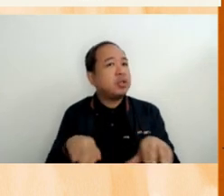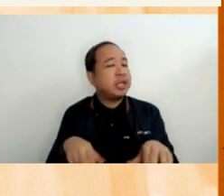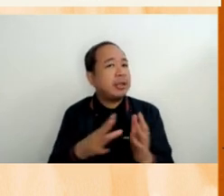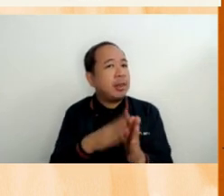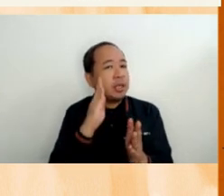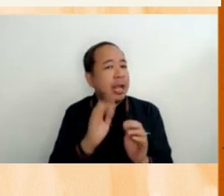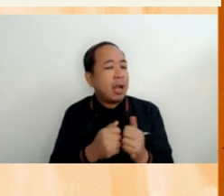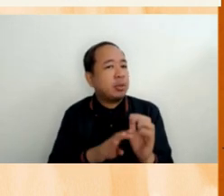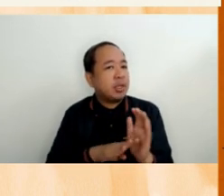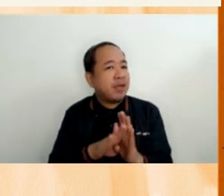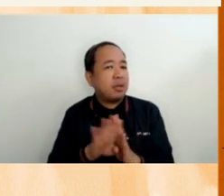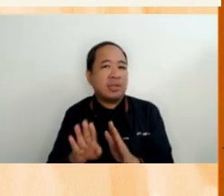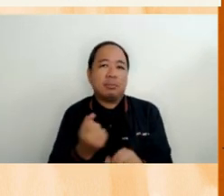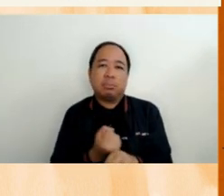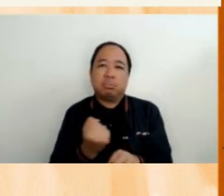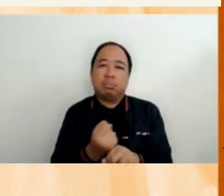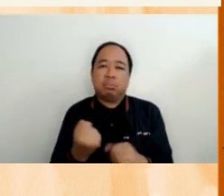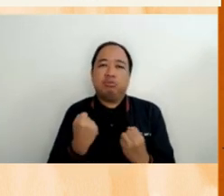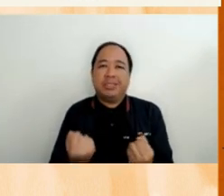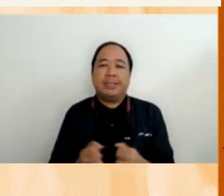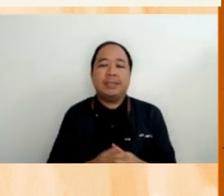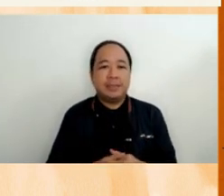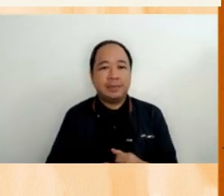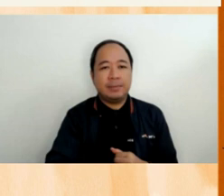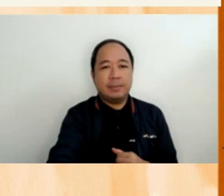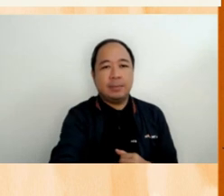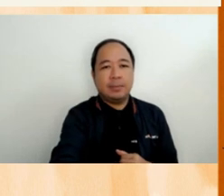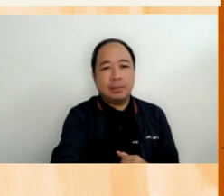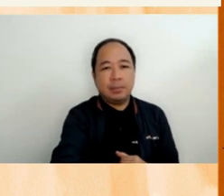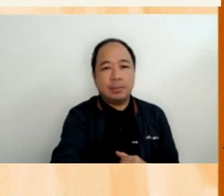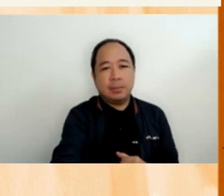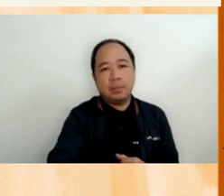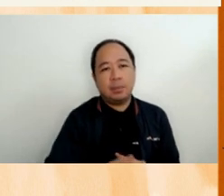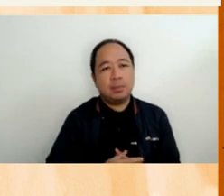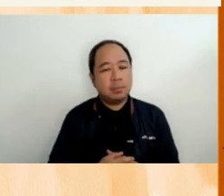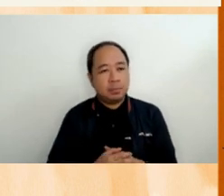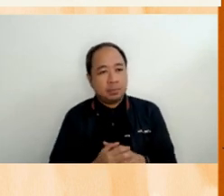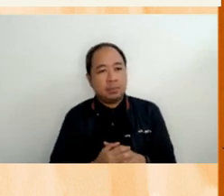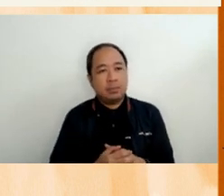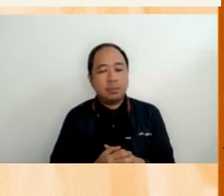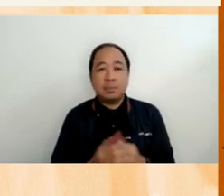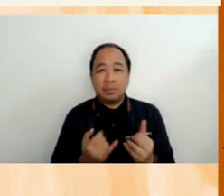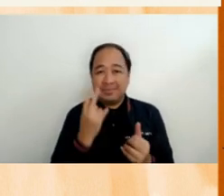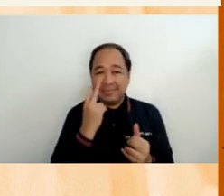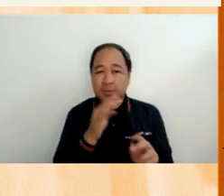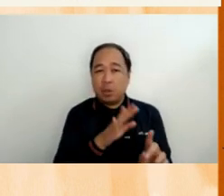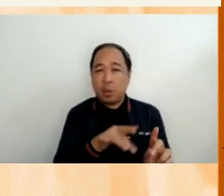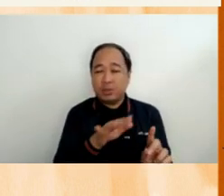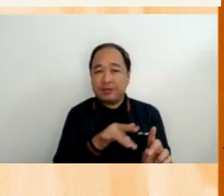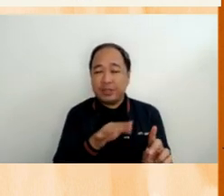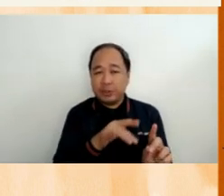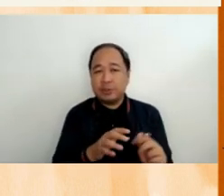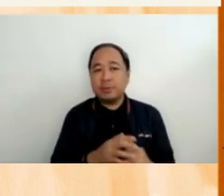develop resilience. Now, let us go to observation.